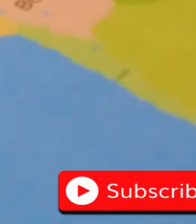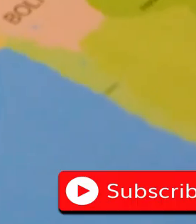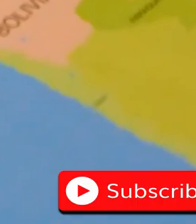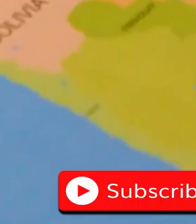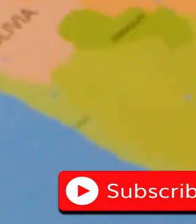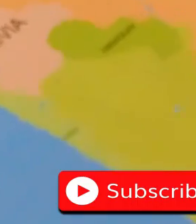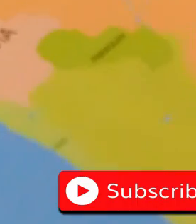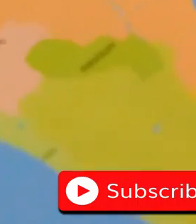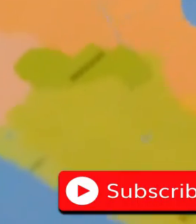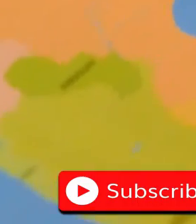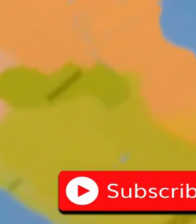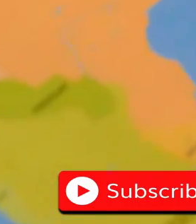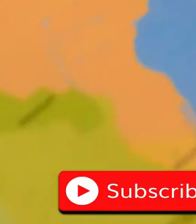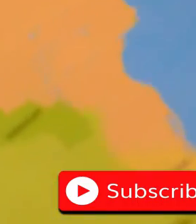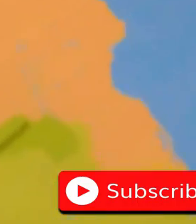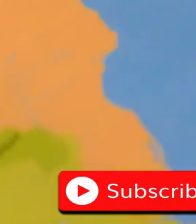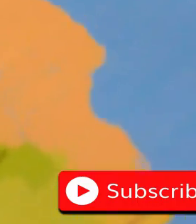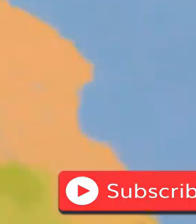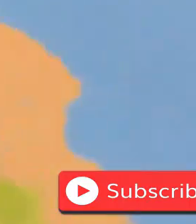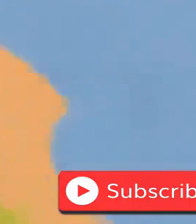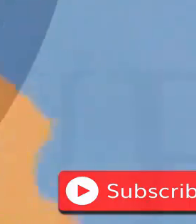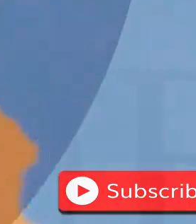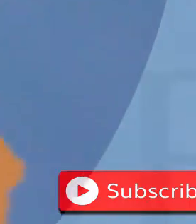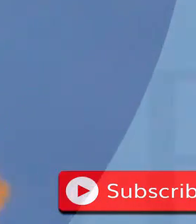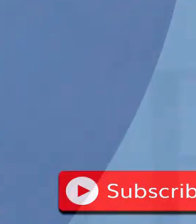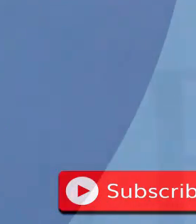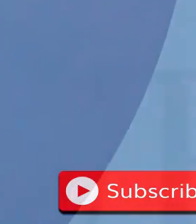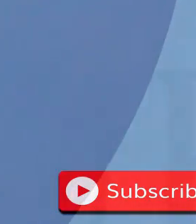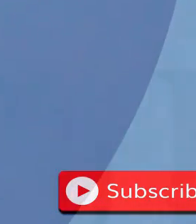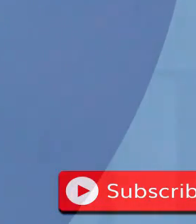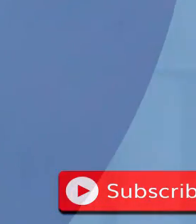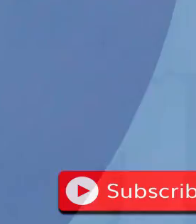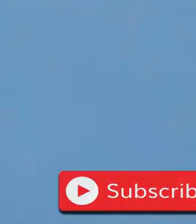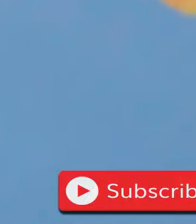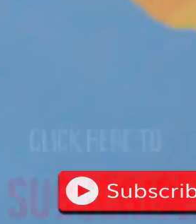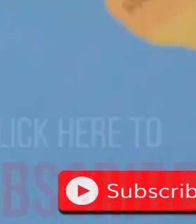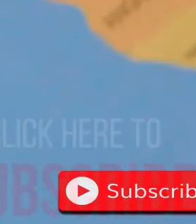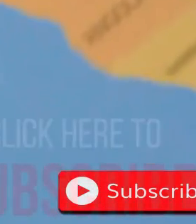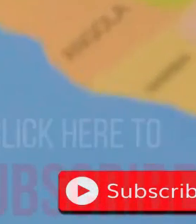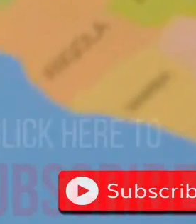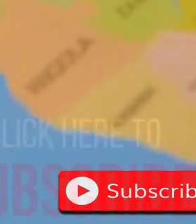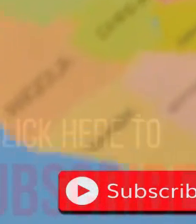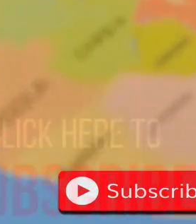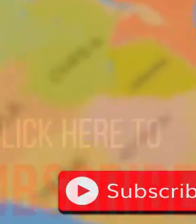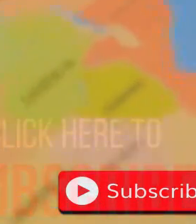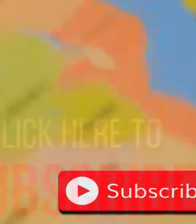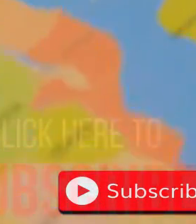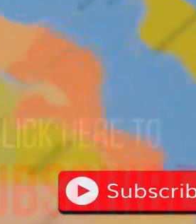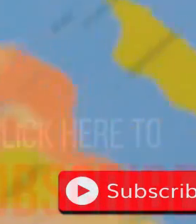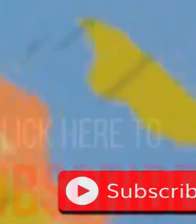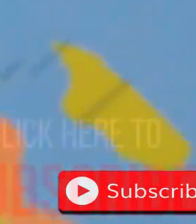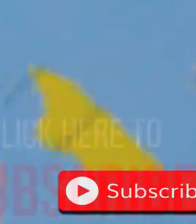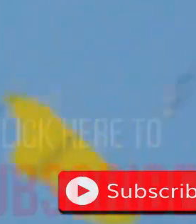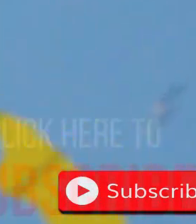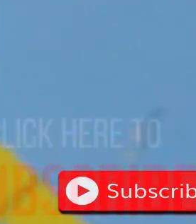study, Sabbath school, music, it's story time. Even our little ones, the children, will find solace on Blafu